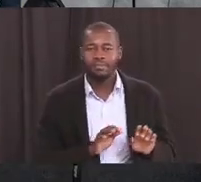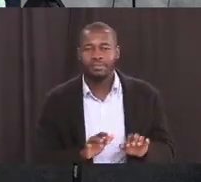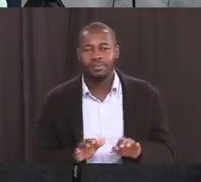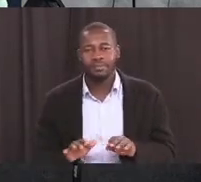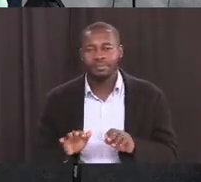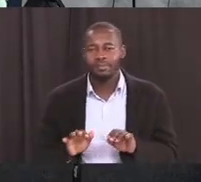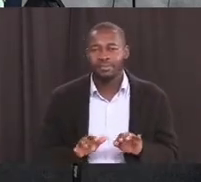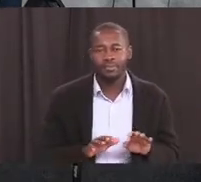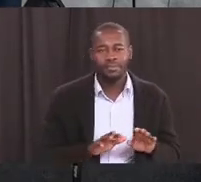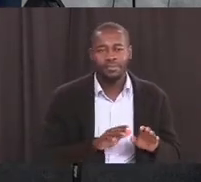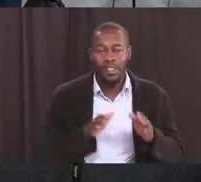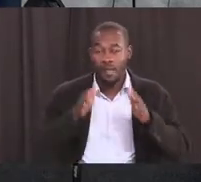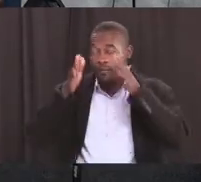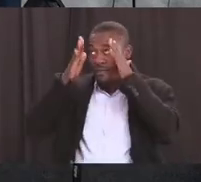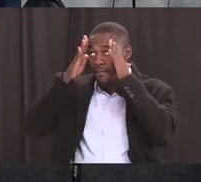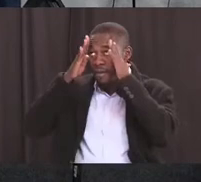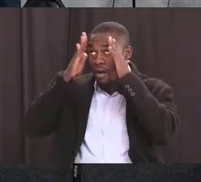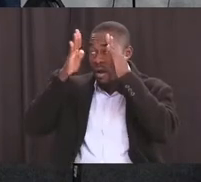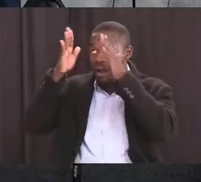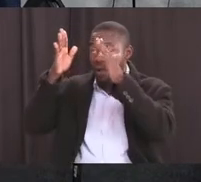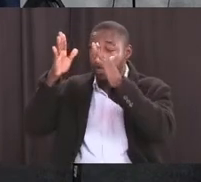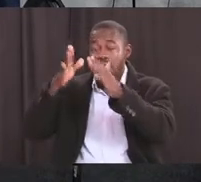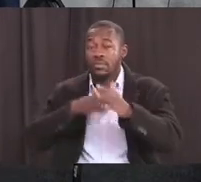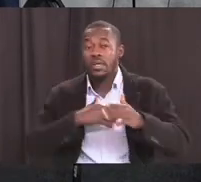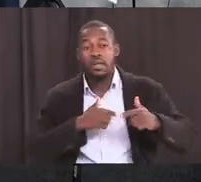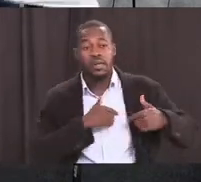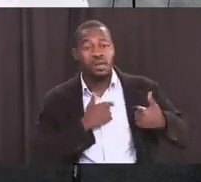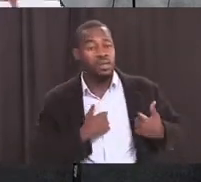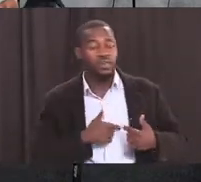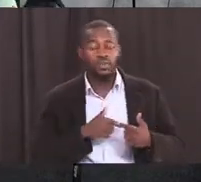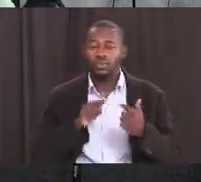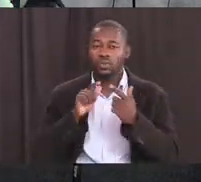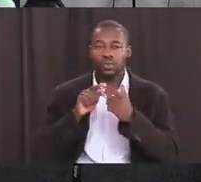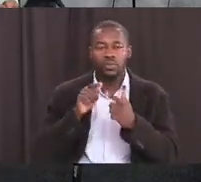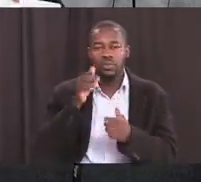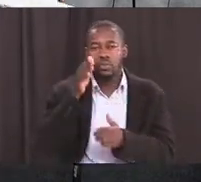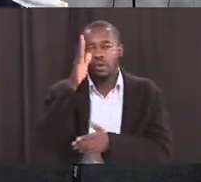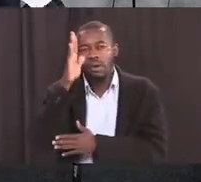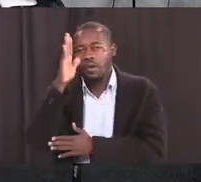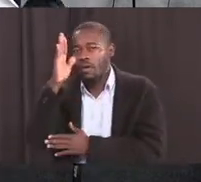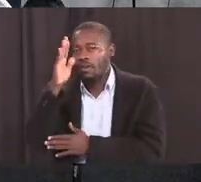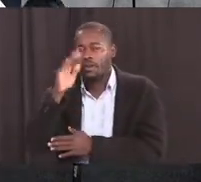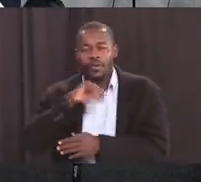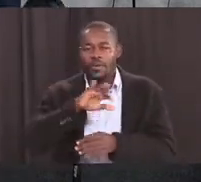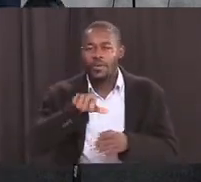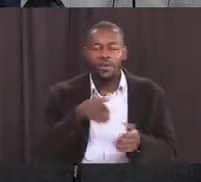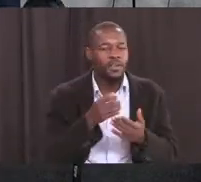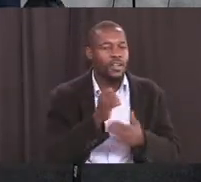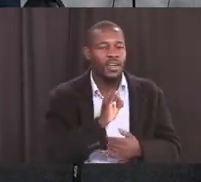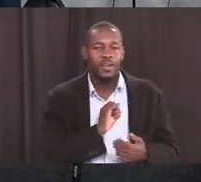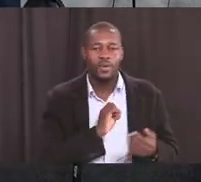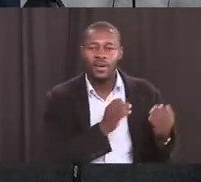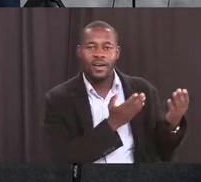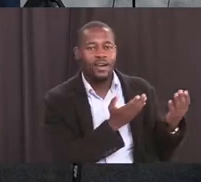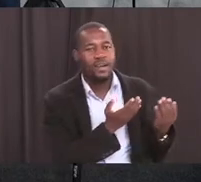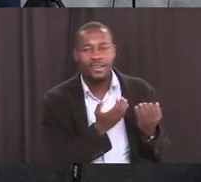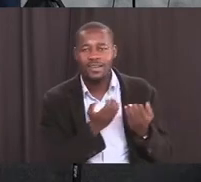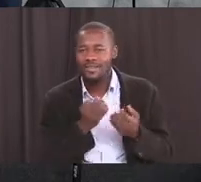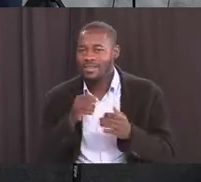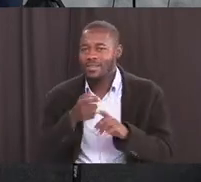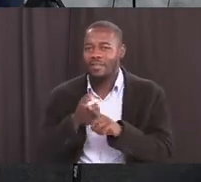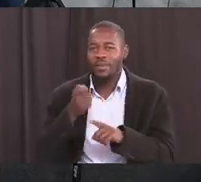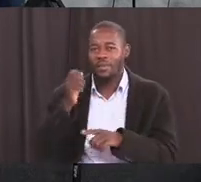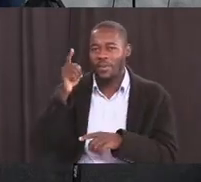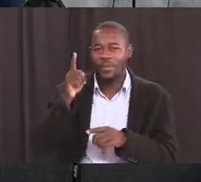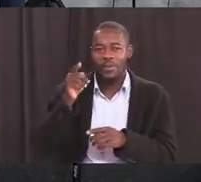I fix my eyes upon the one who gives, 'cause all I need is what I have in him. That's why